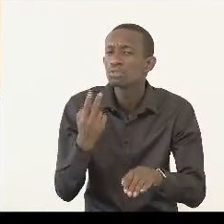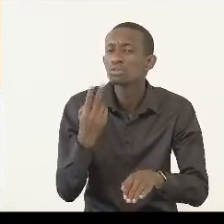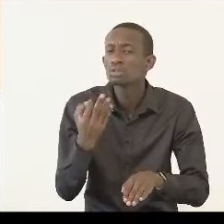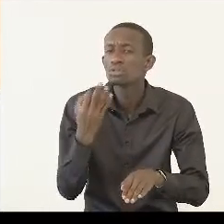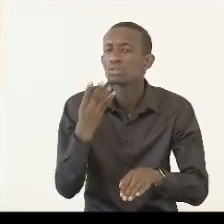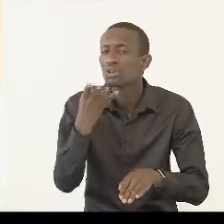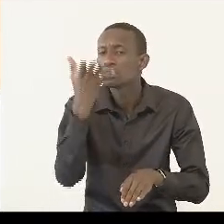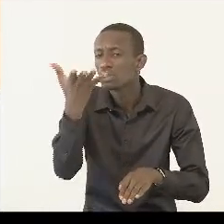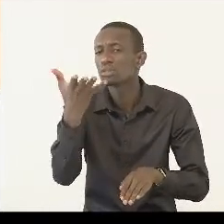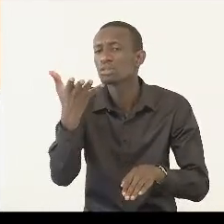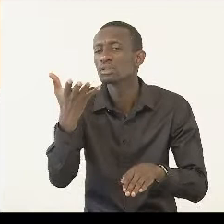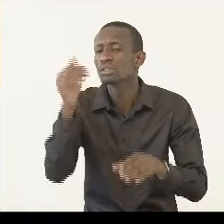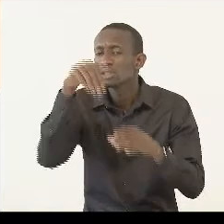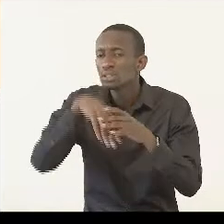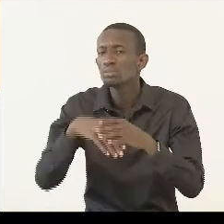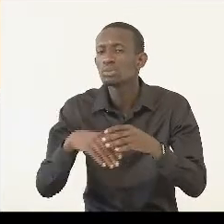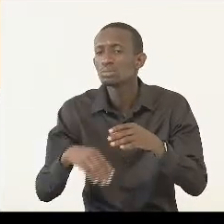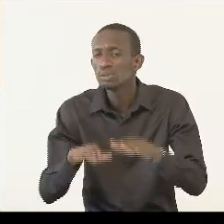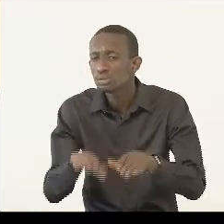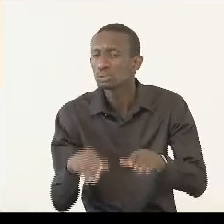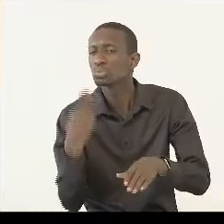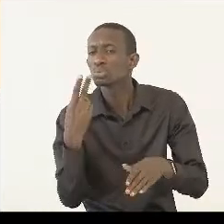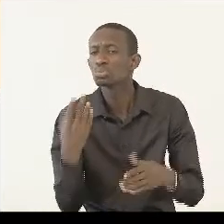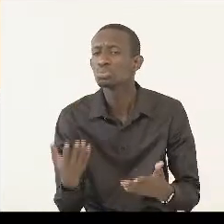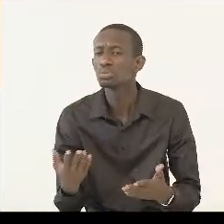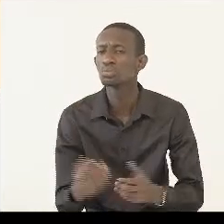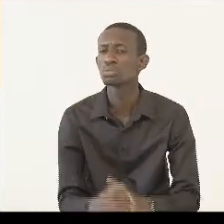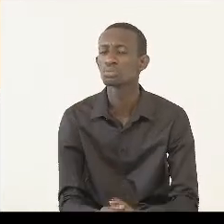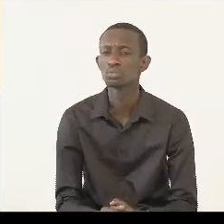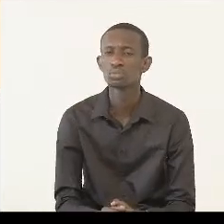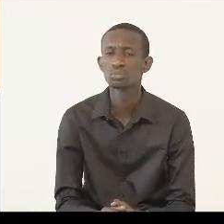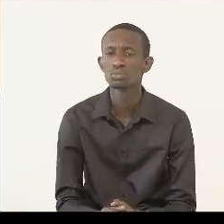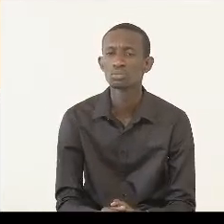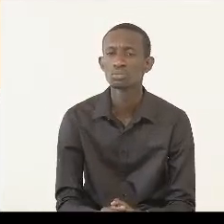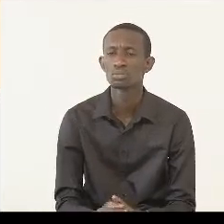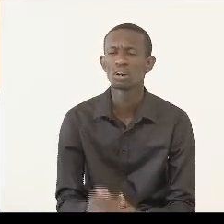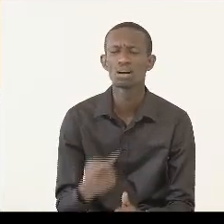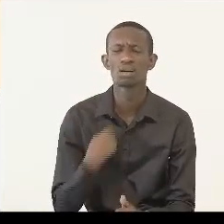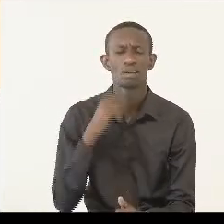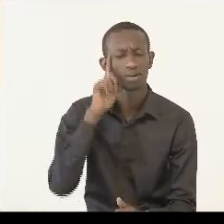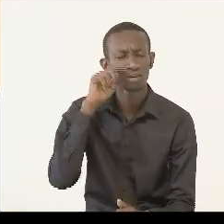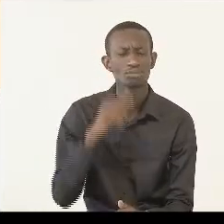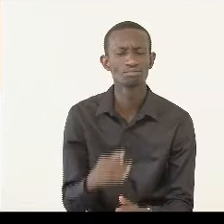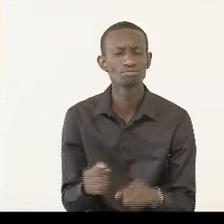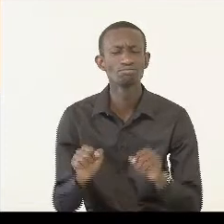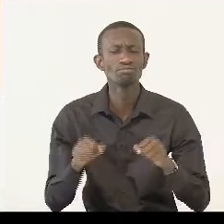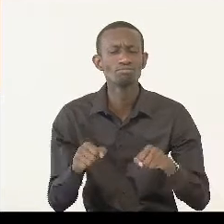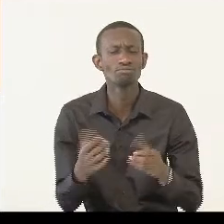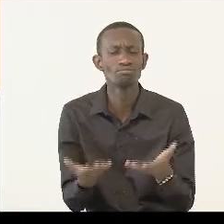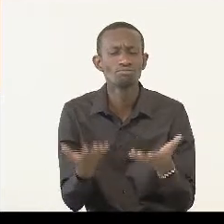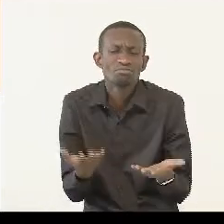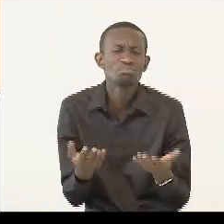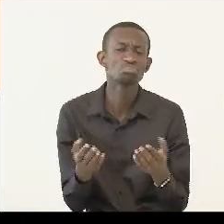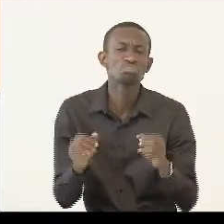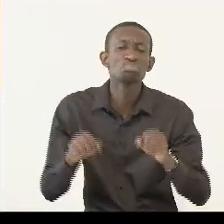5 into seconds as the clip was playing? I don't think, yeah, in a way,